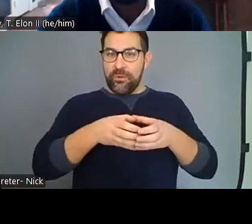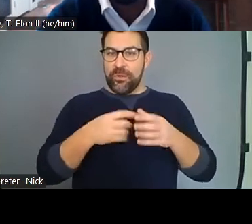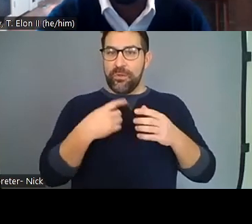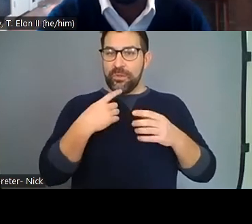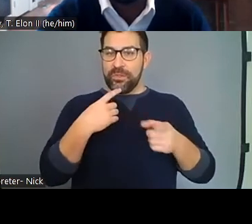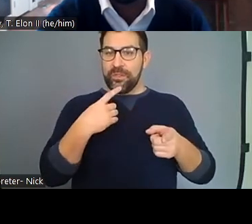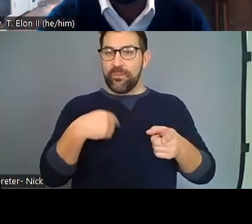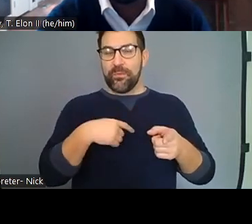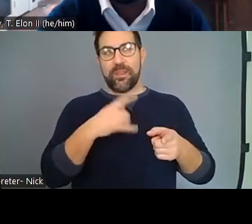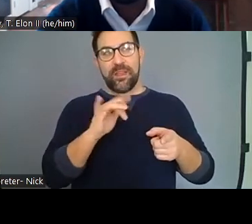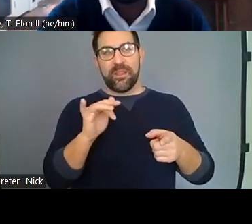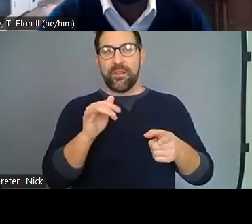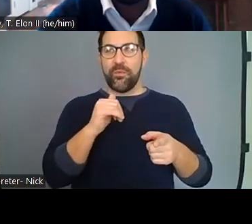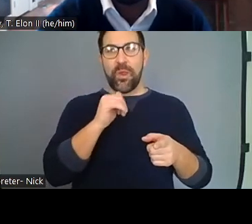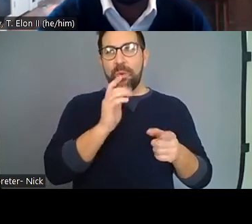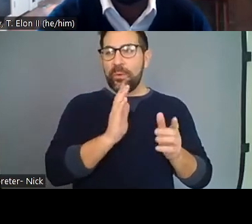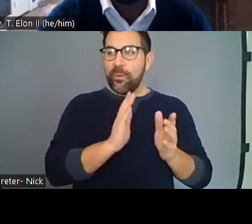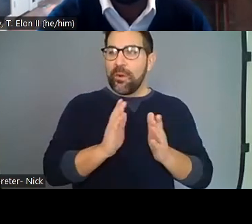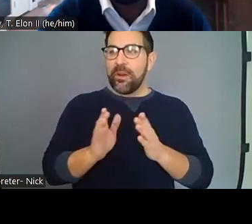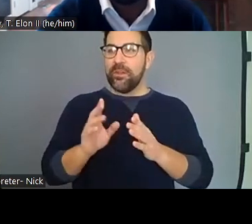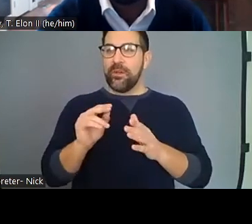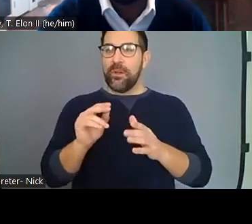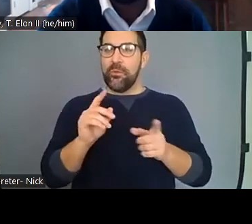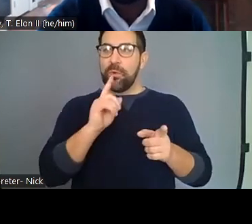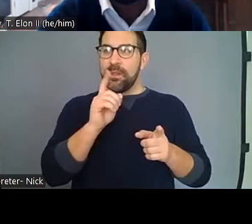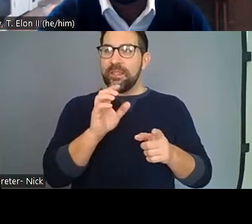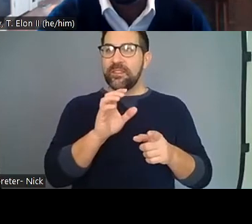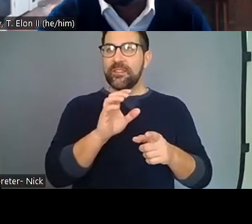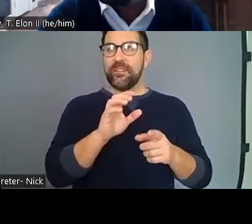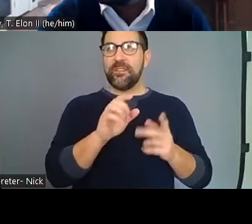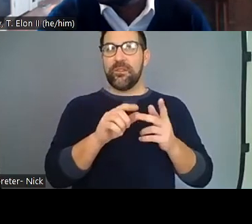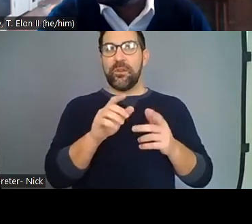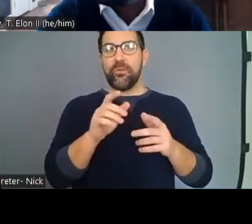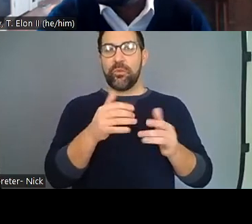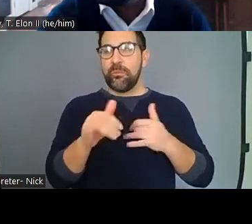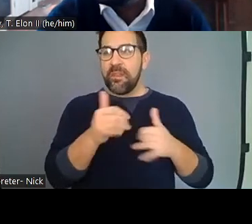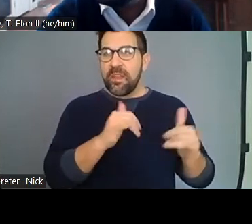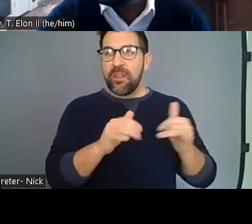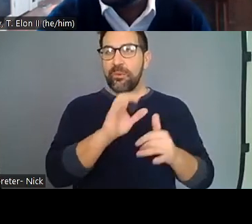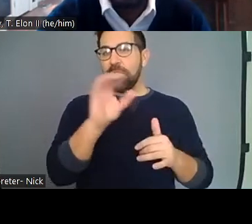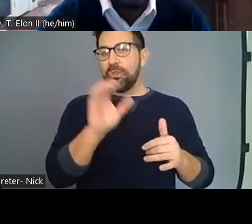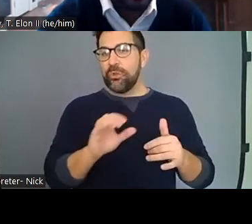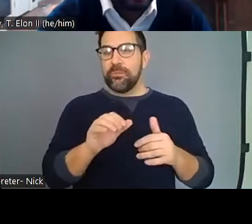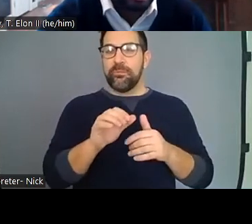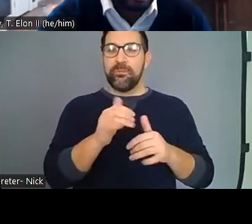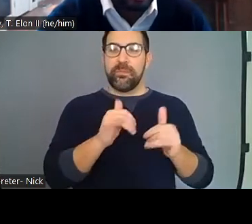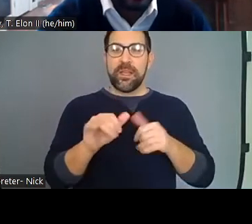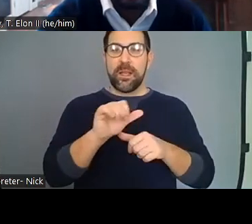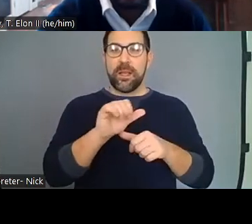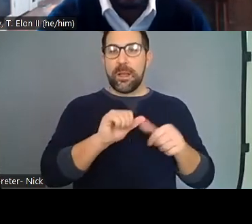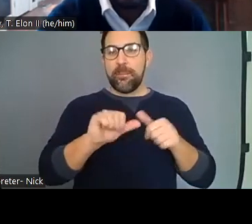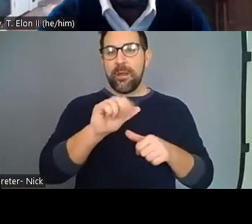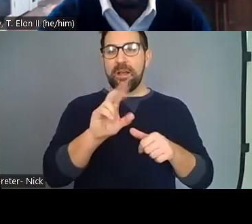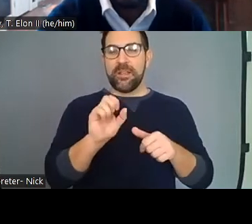were like, we weren't just like organizing, like we would be on Zoom playing Among Us with each other. And I like to think of it as a